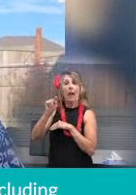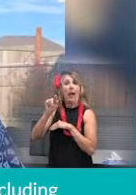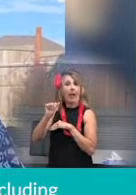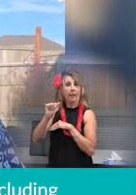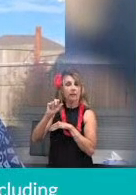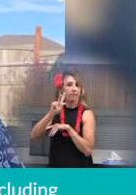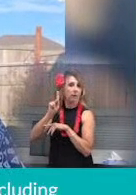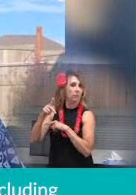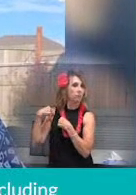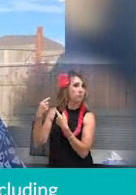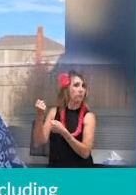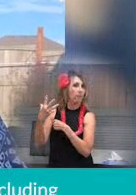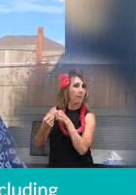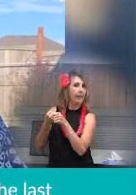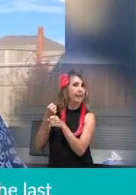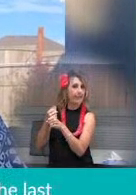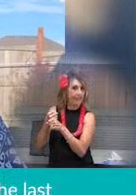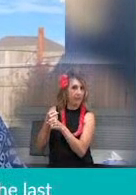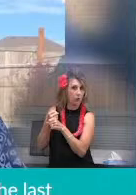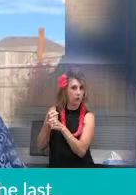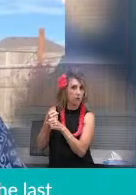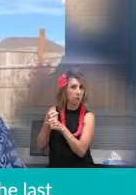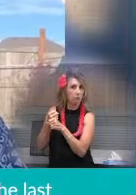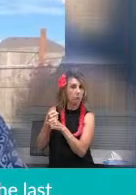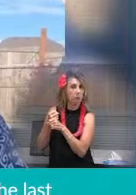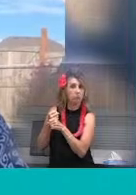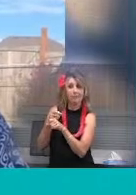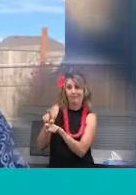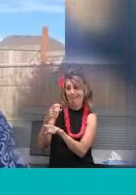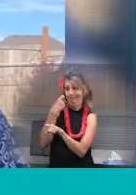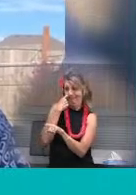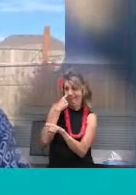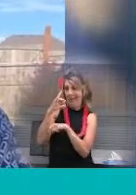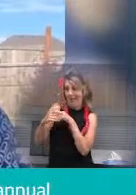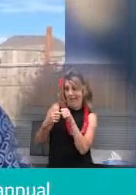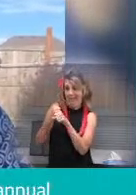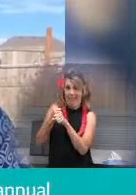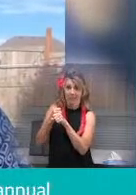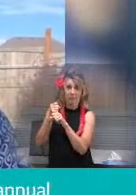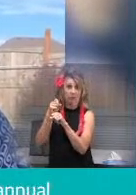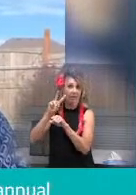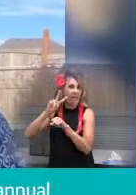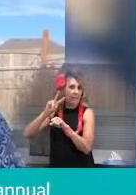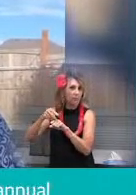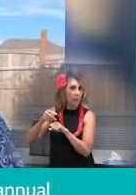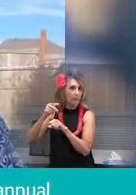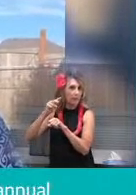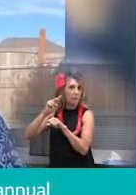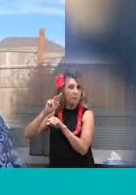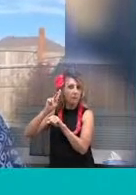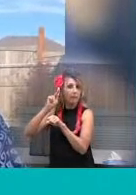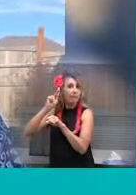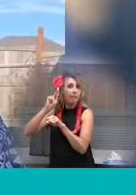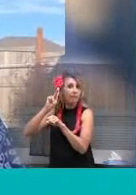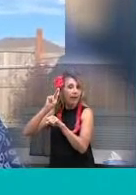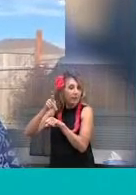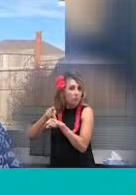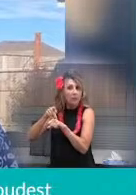Executive for many years, including serving as a vice president for the last 8 years and attending many provincial